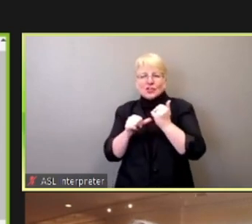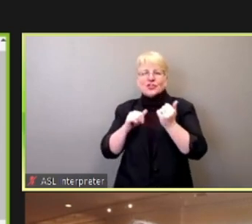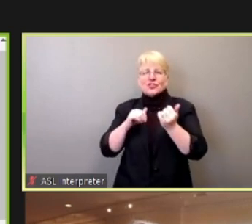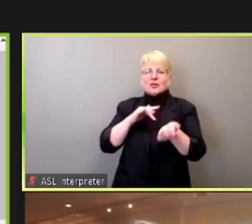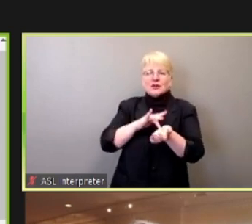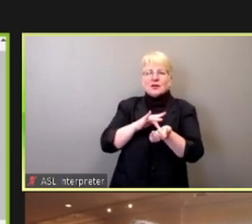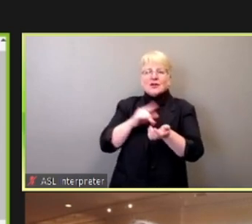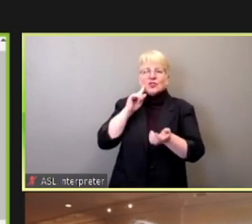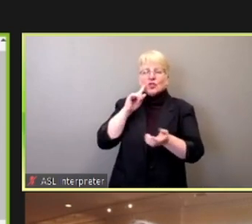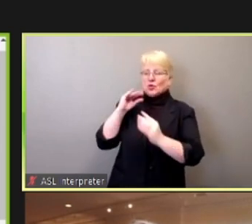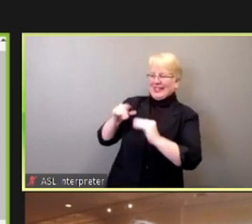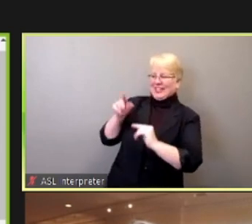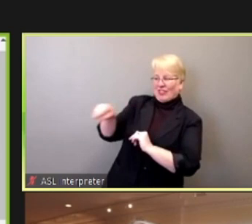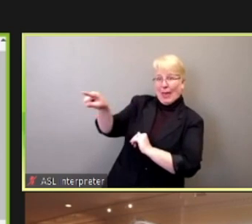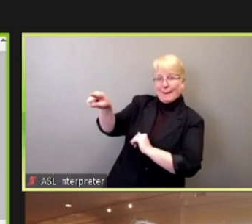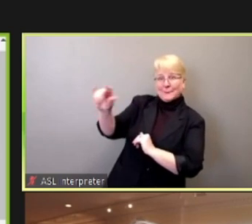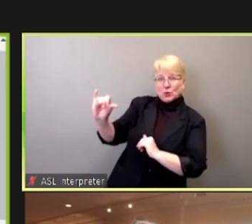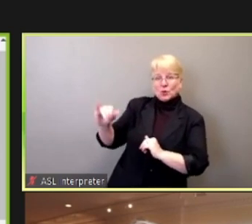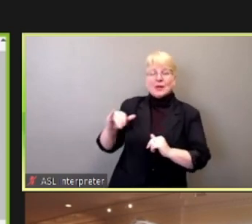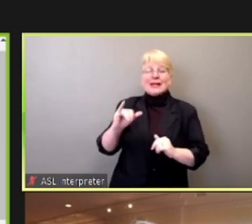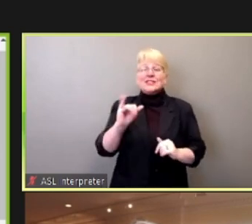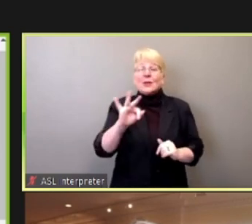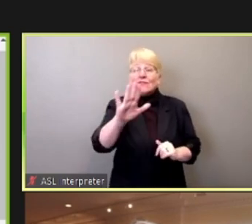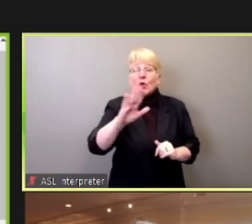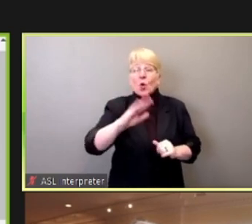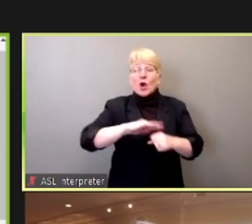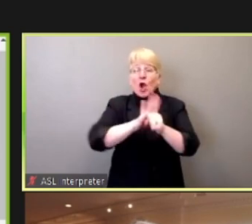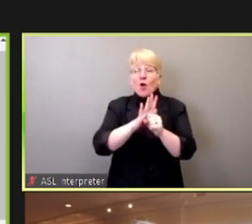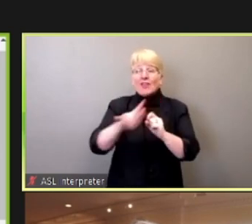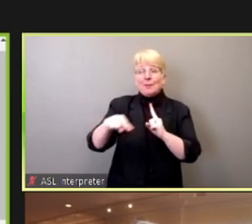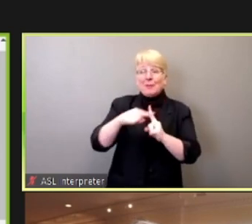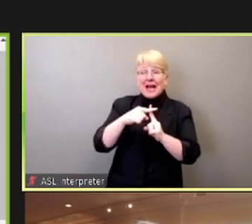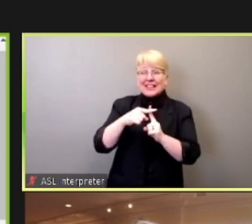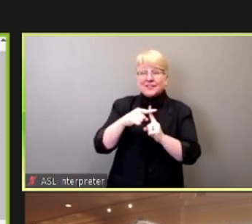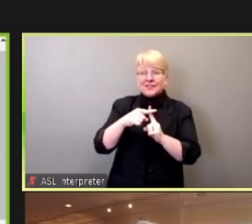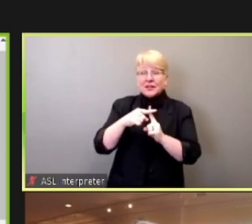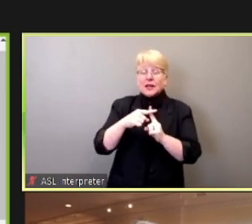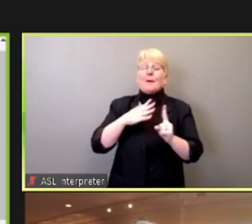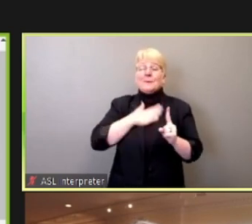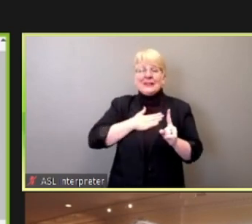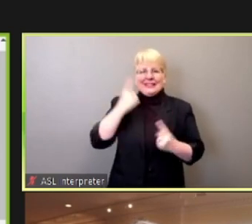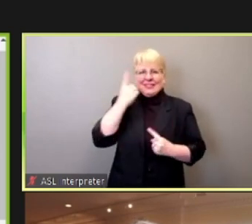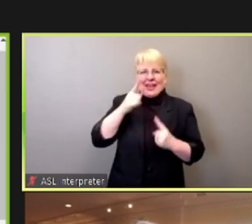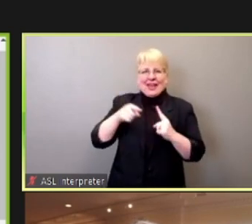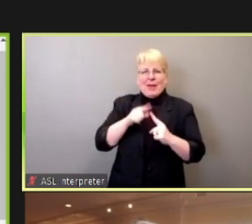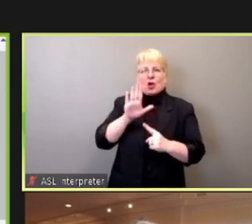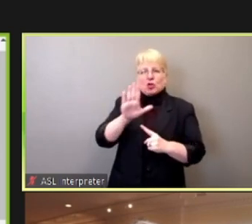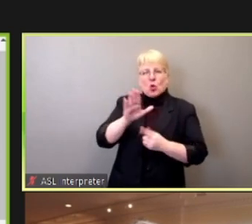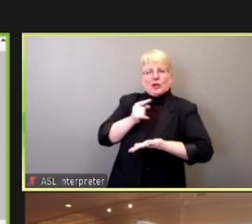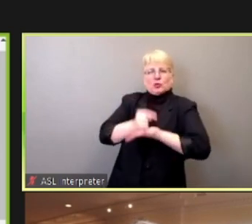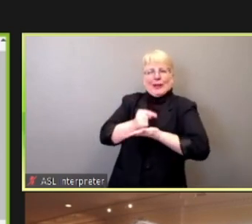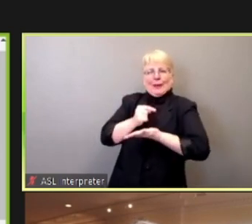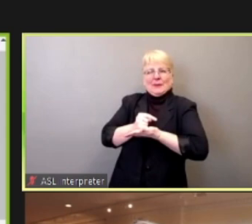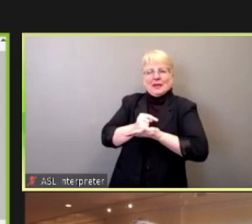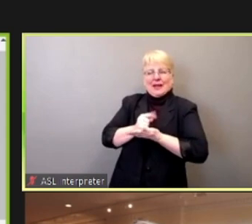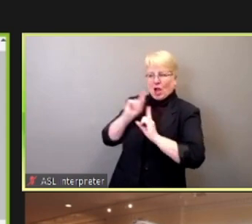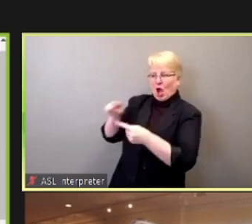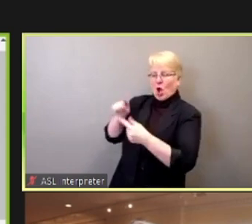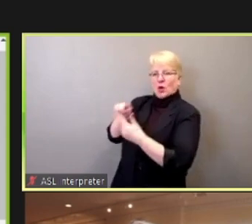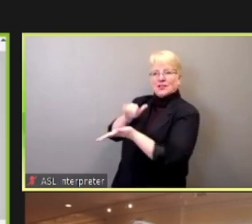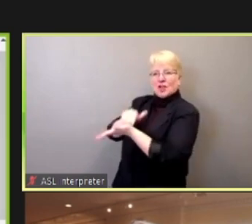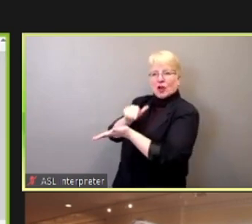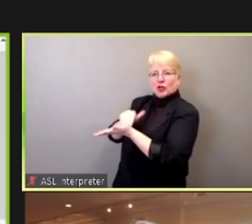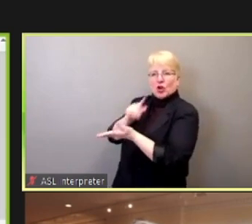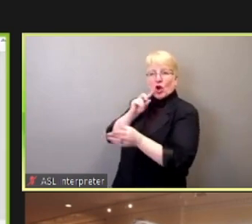them on this as well. So please, if you test positive, consider treatment and consider it early on. Next slide,